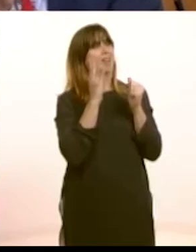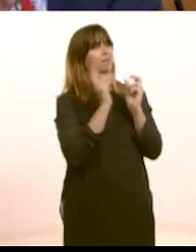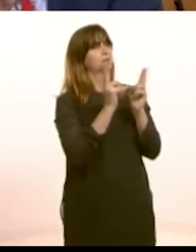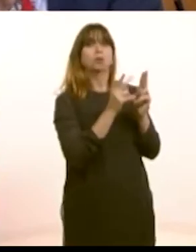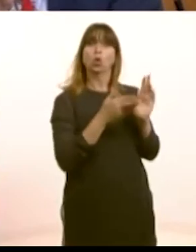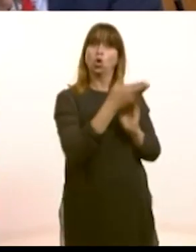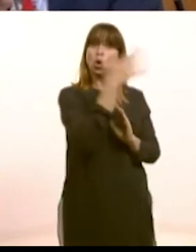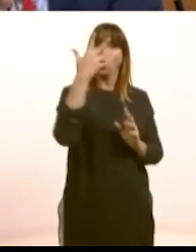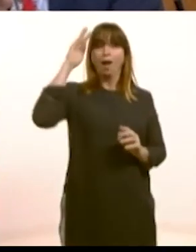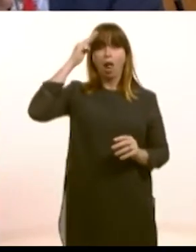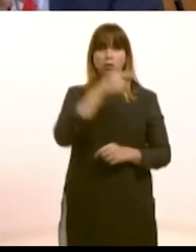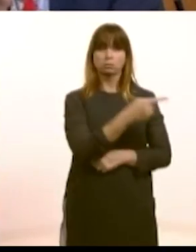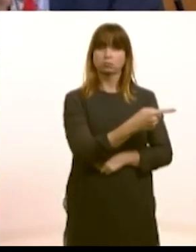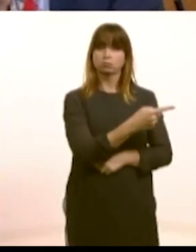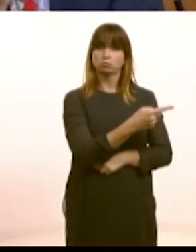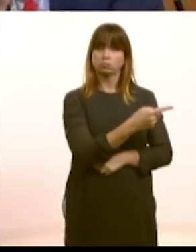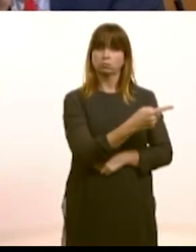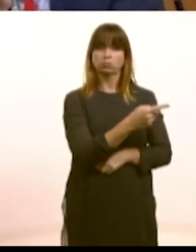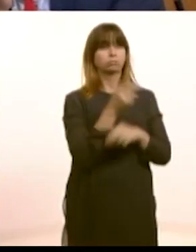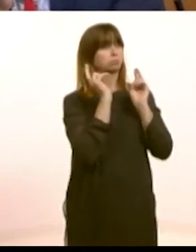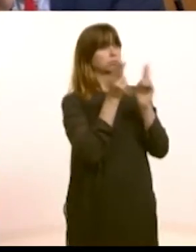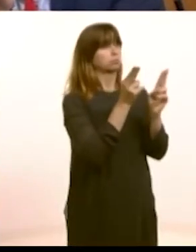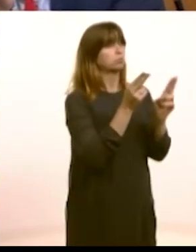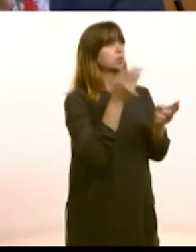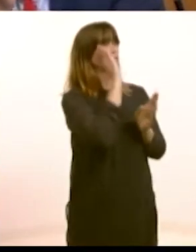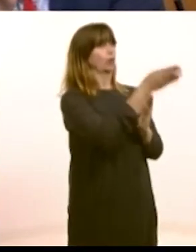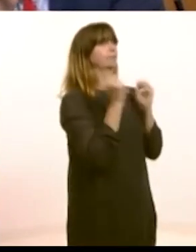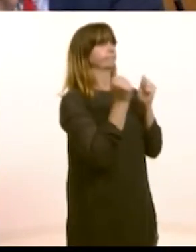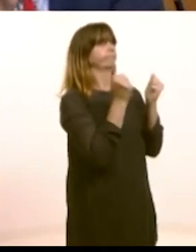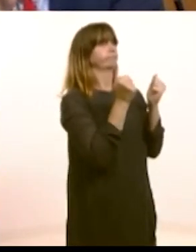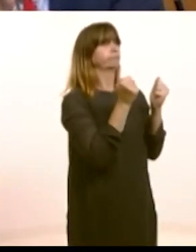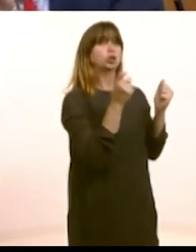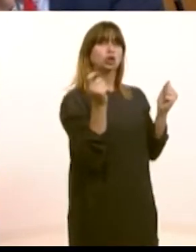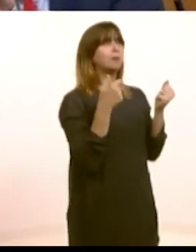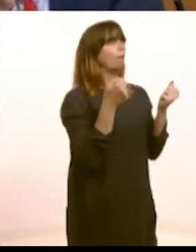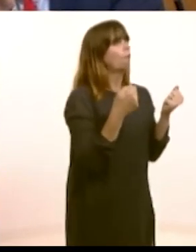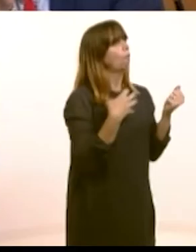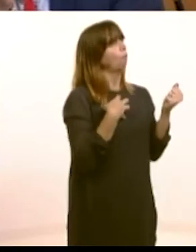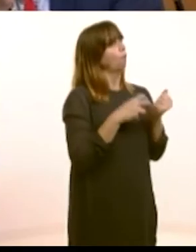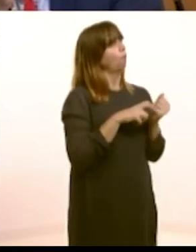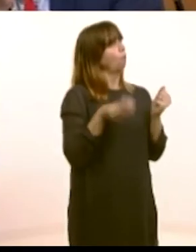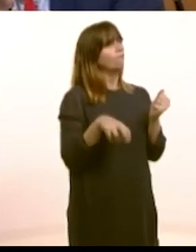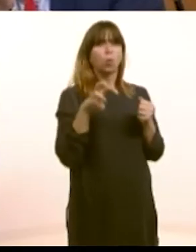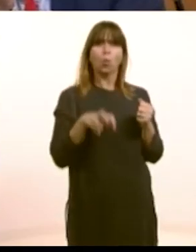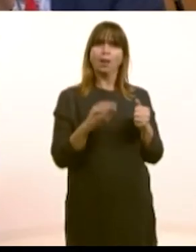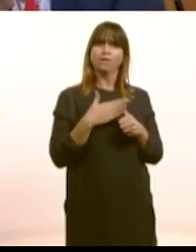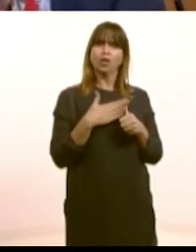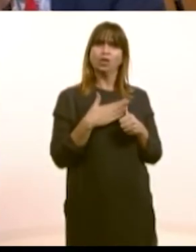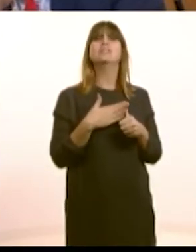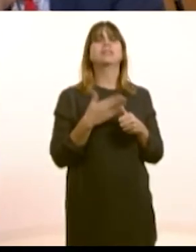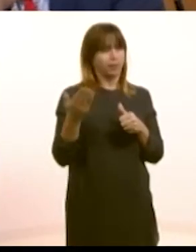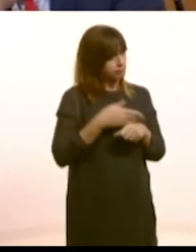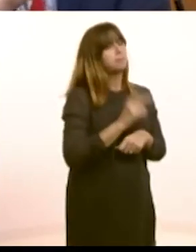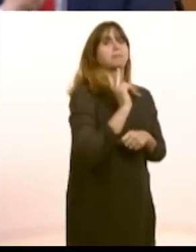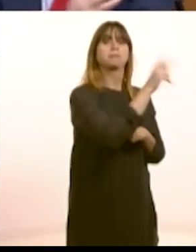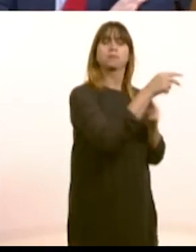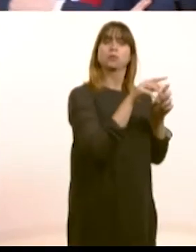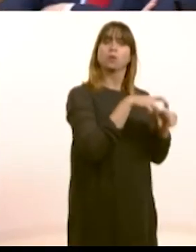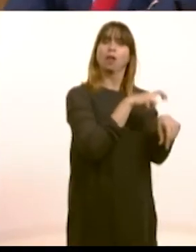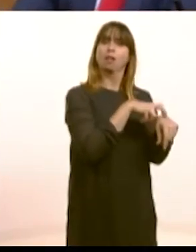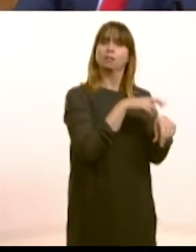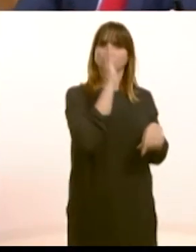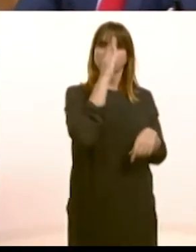we've travelled to Ireland that way, but not really stopped on the way. I can say, though, when it comes to international tourists, that figures